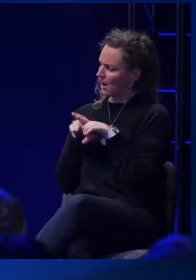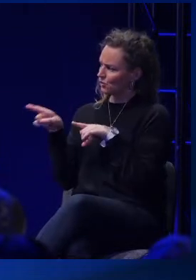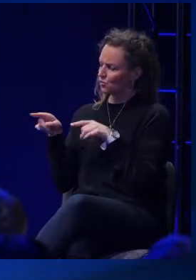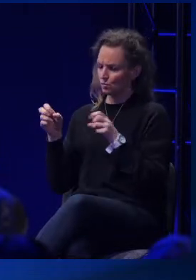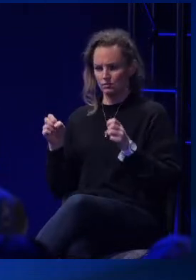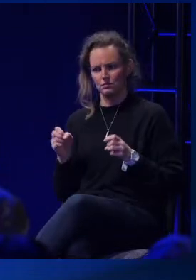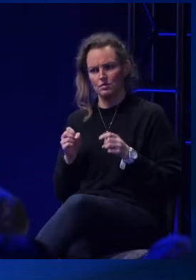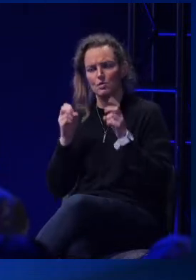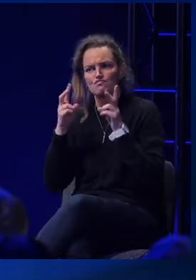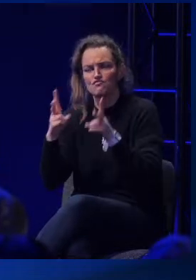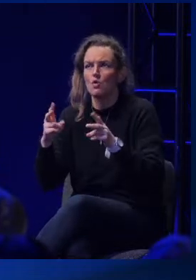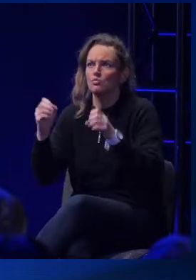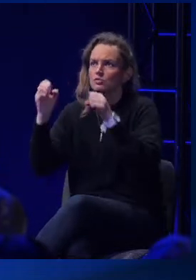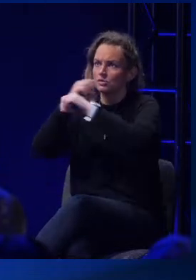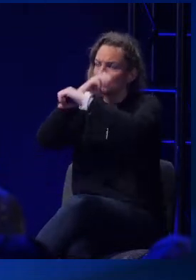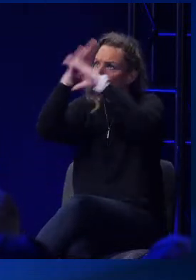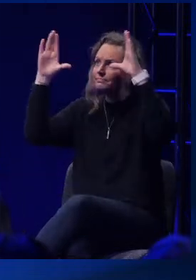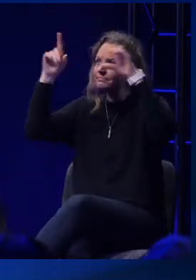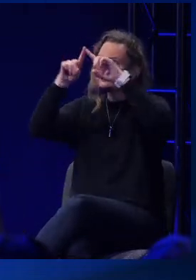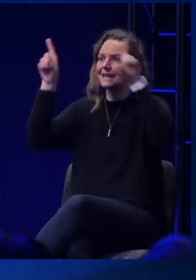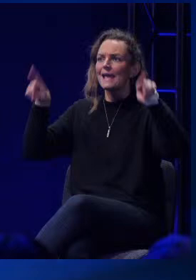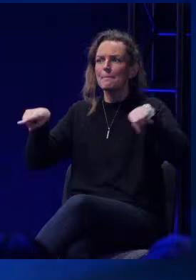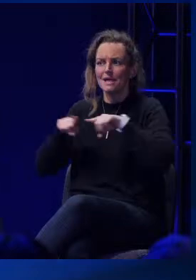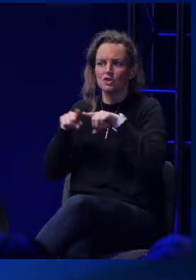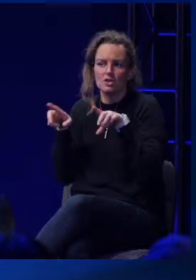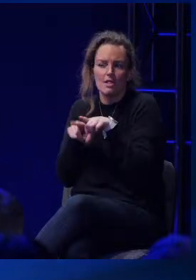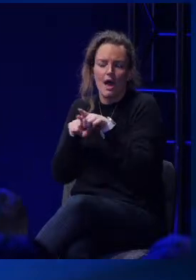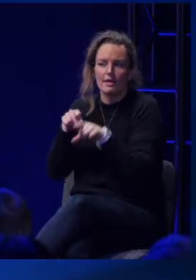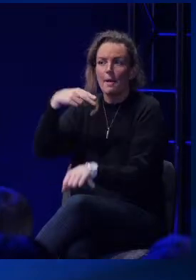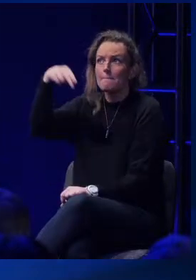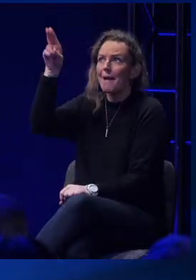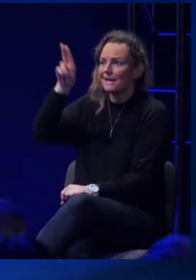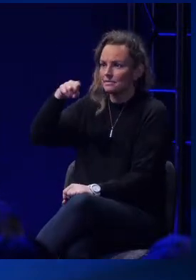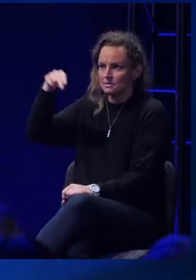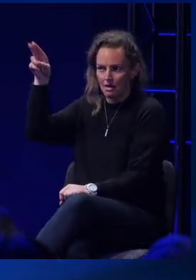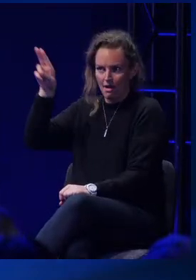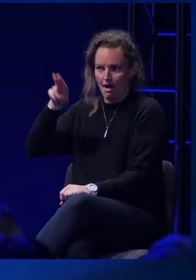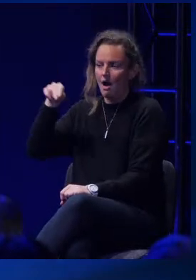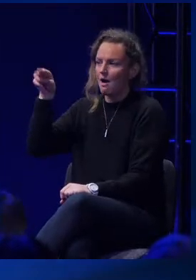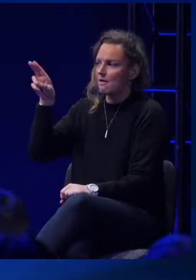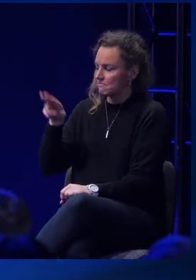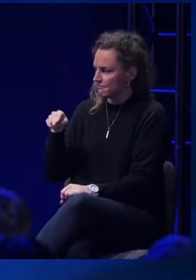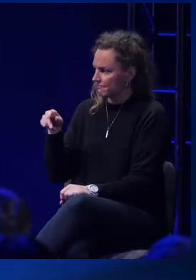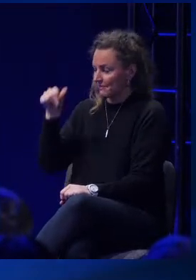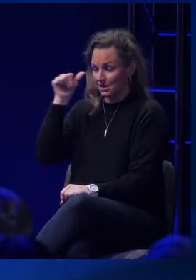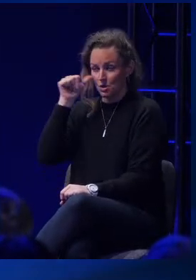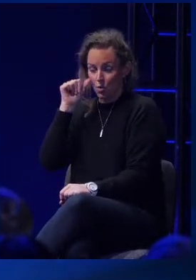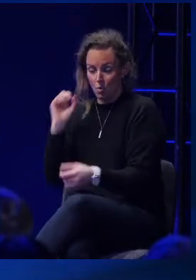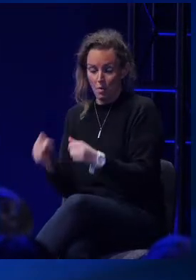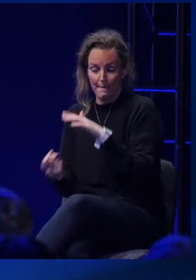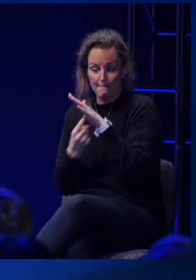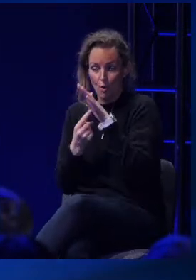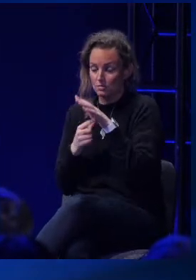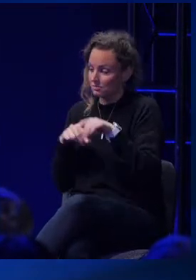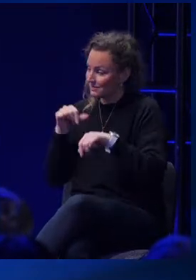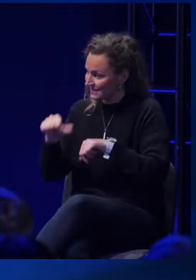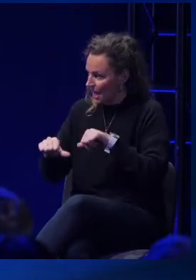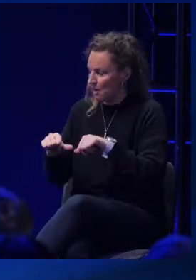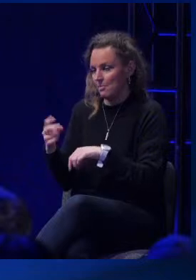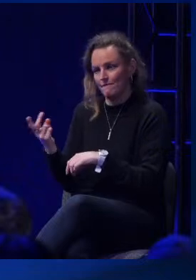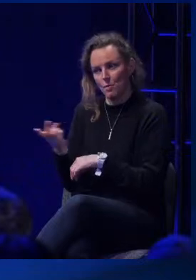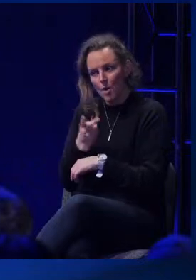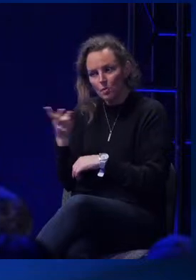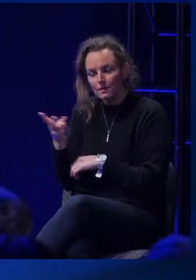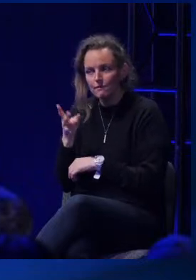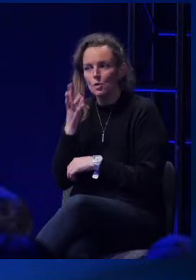the image like a painter, and I know that look development is a important step for both of you, actually,